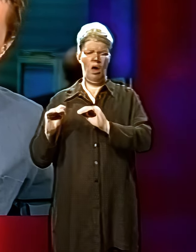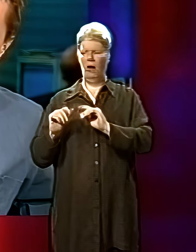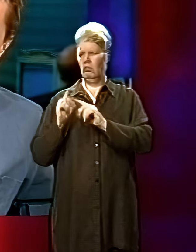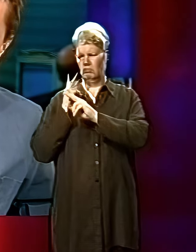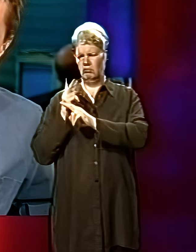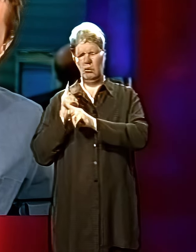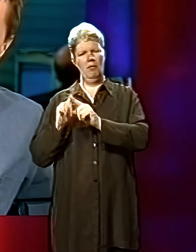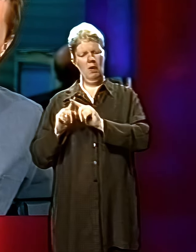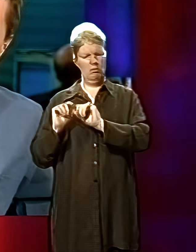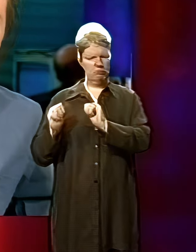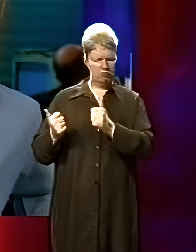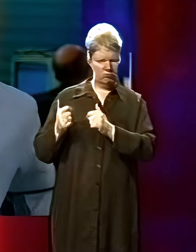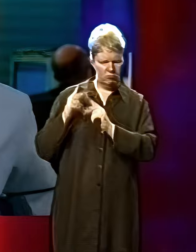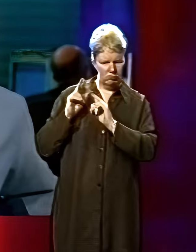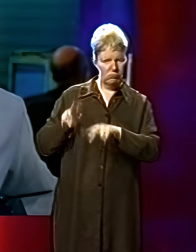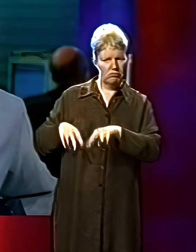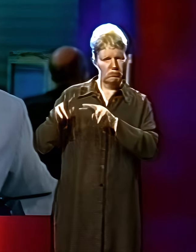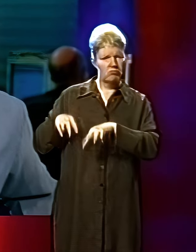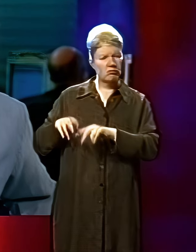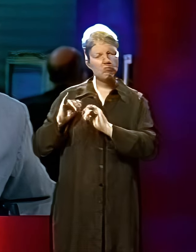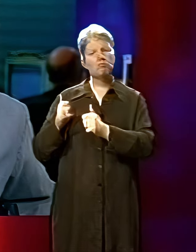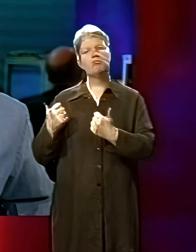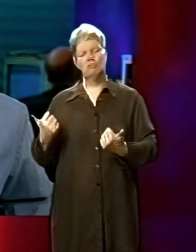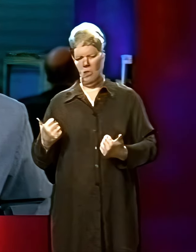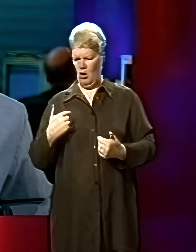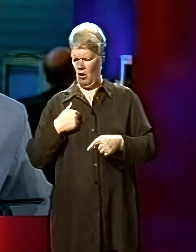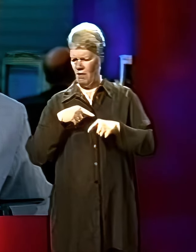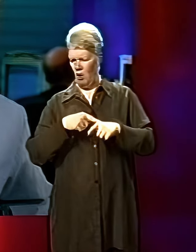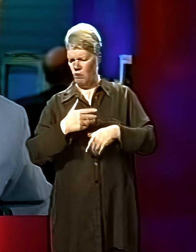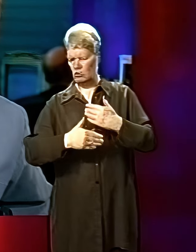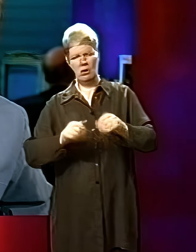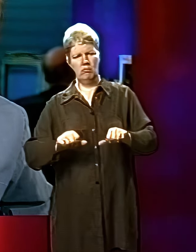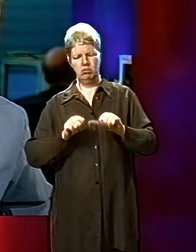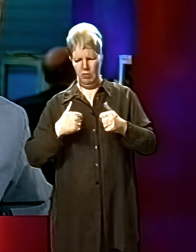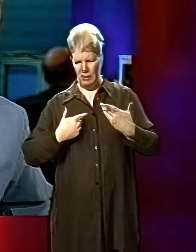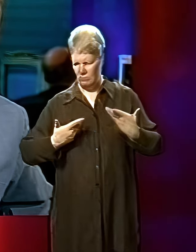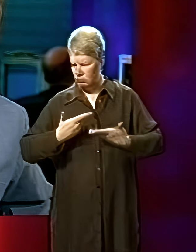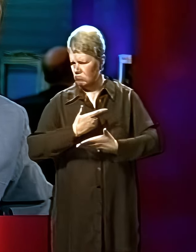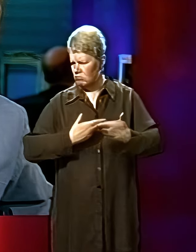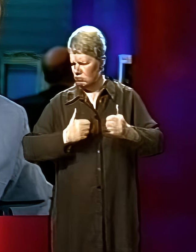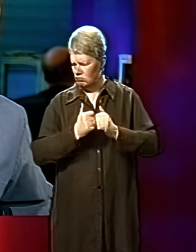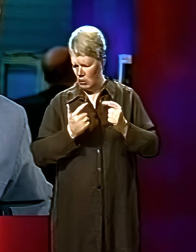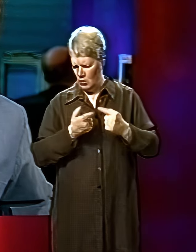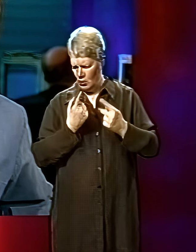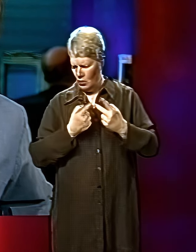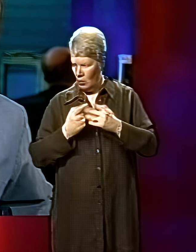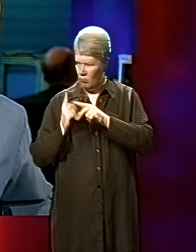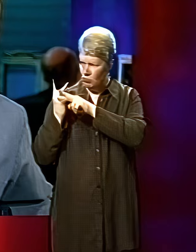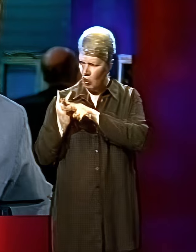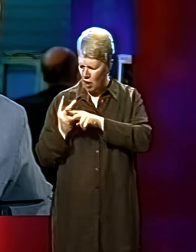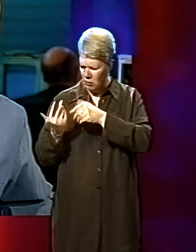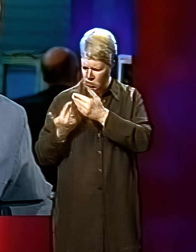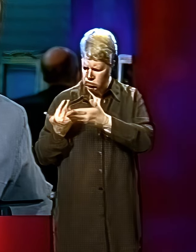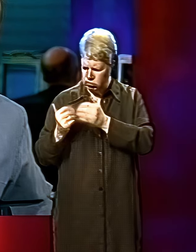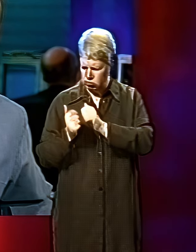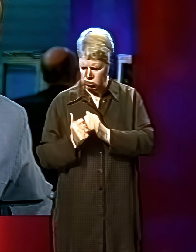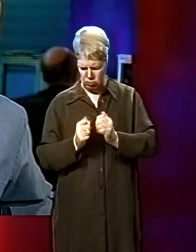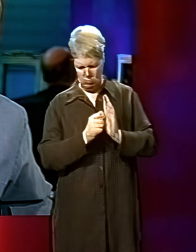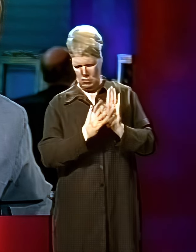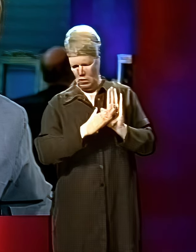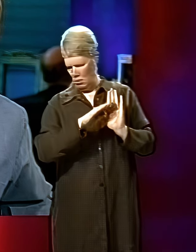regularly audited, and that all their procedures have been thoroughly discussed with the regulators and are fully written up